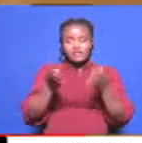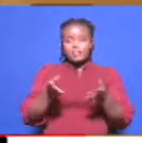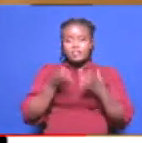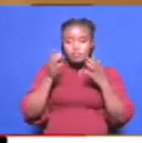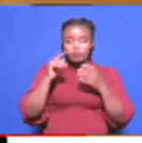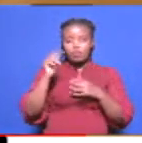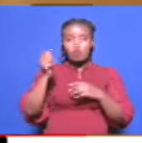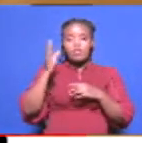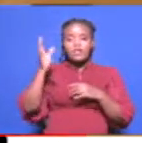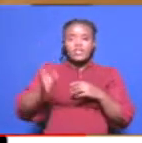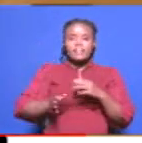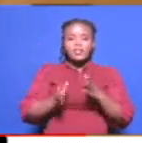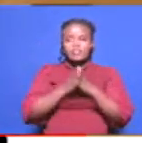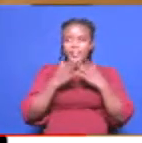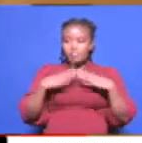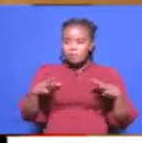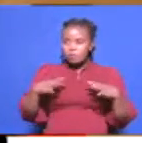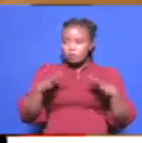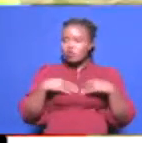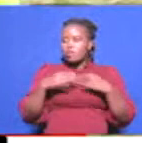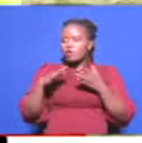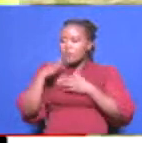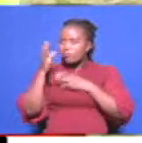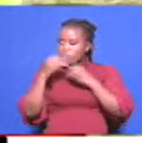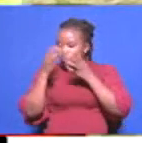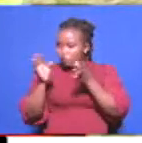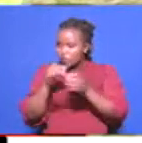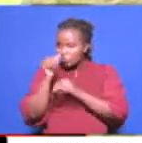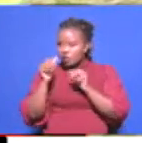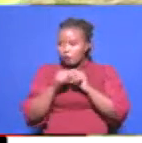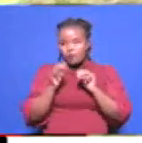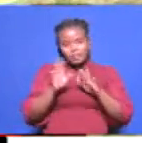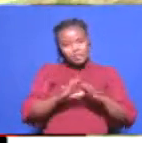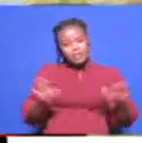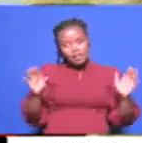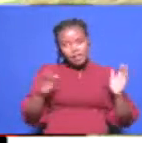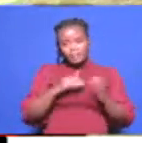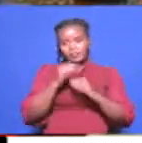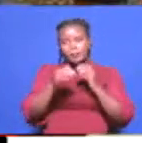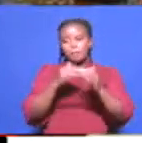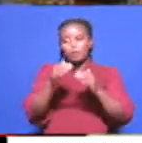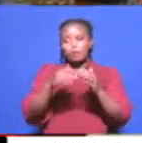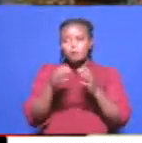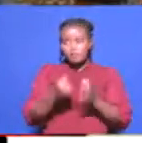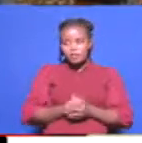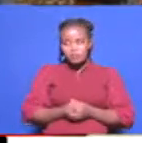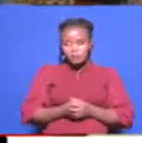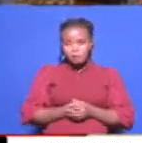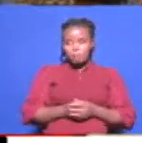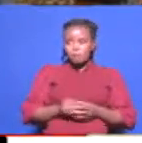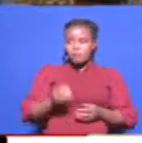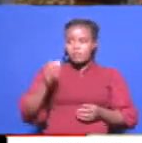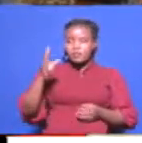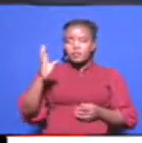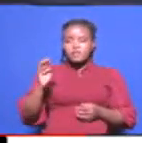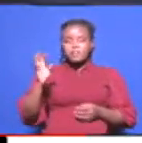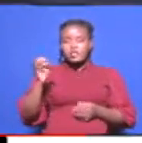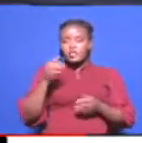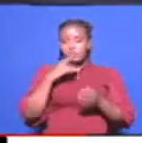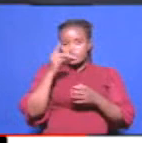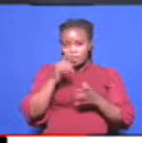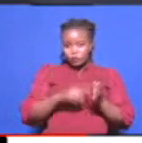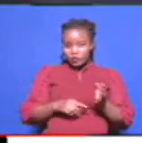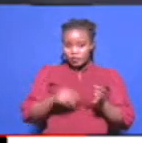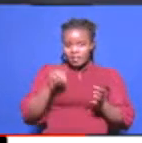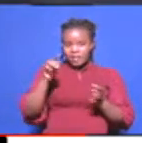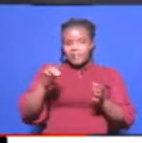have a little bit of information about land processes. Finsco Africa CEO John Mwaura said the housing project is also a